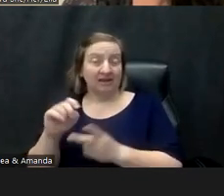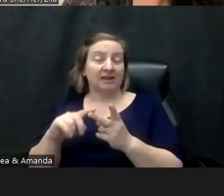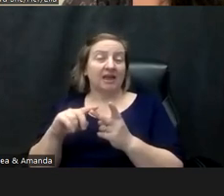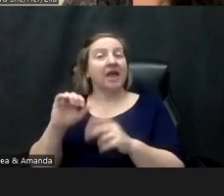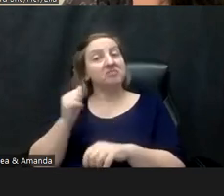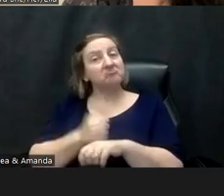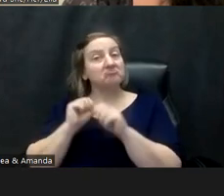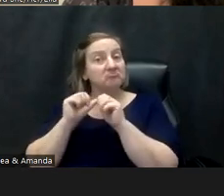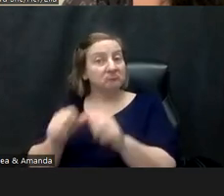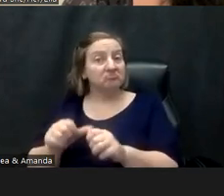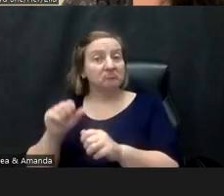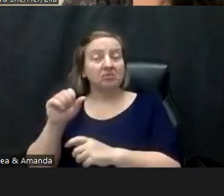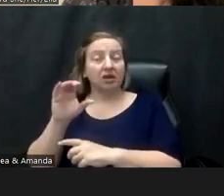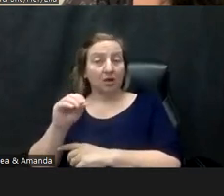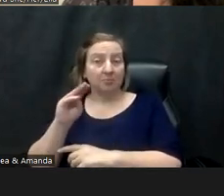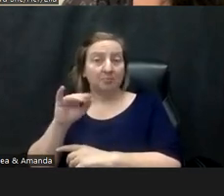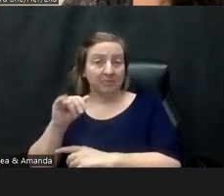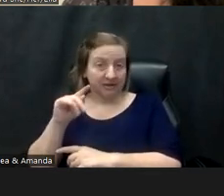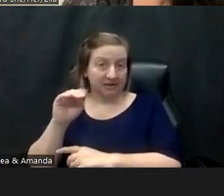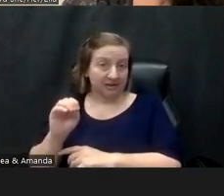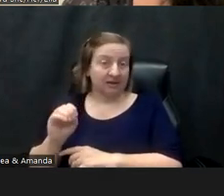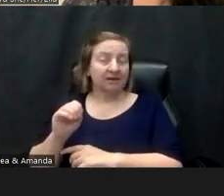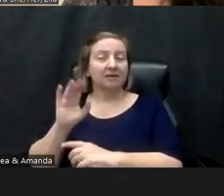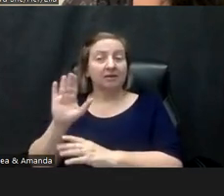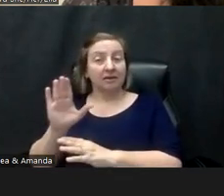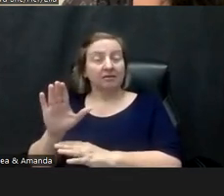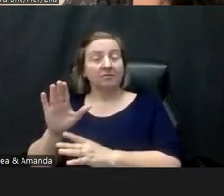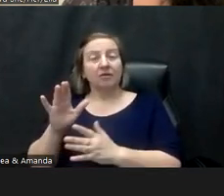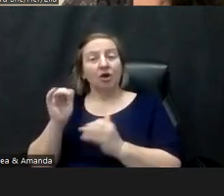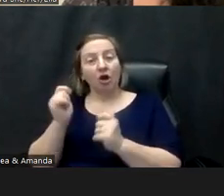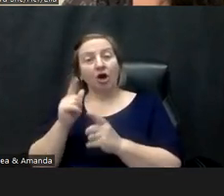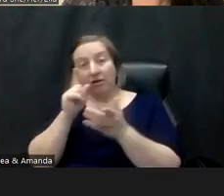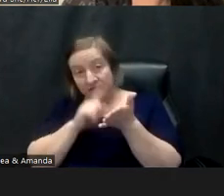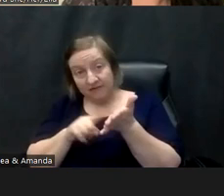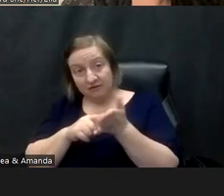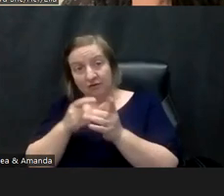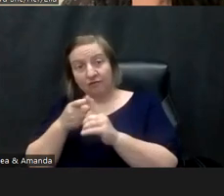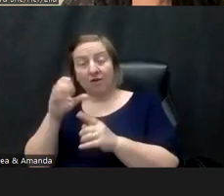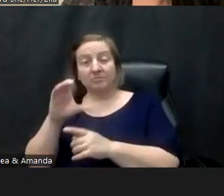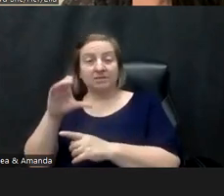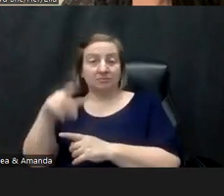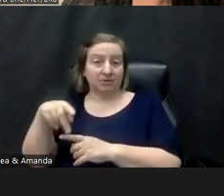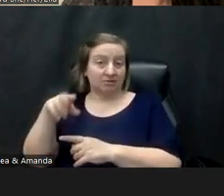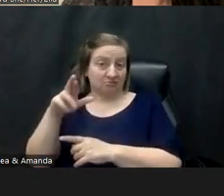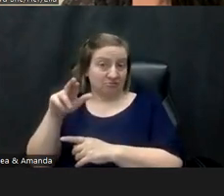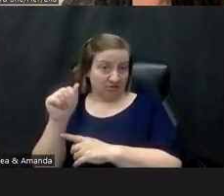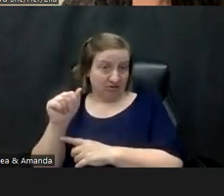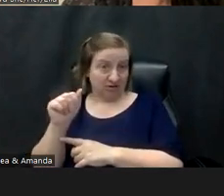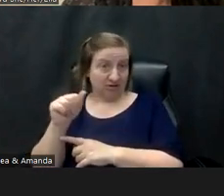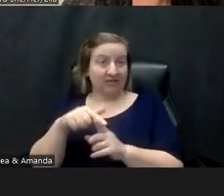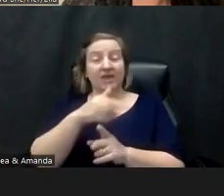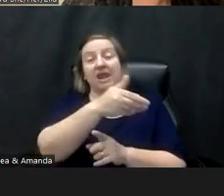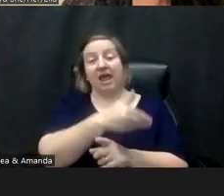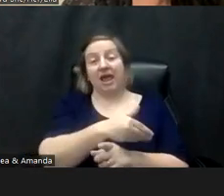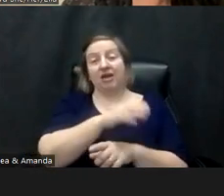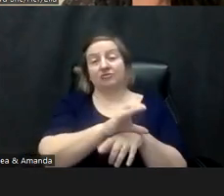at having all of the investigations be taken care of by the CPRA, and they're actually are hiring a consultant